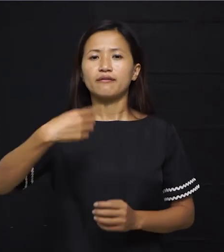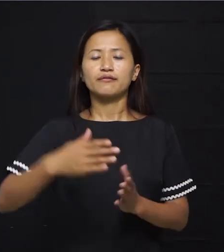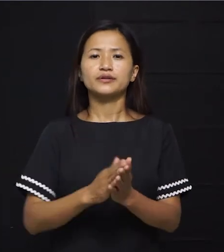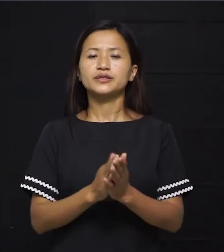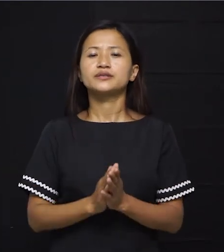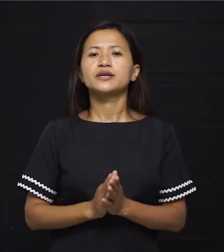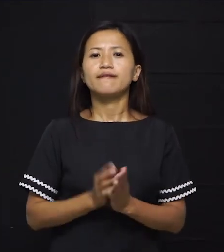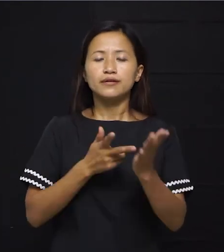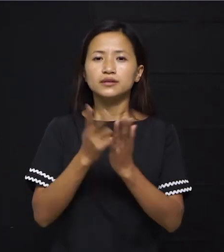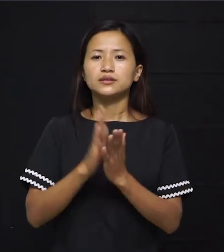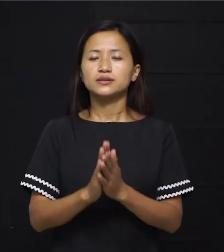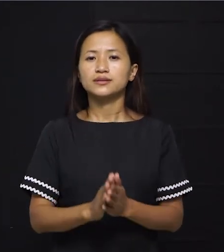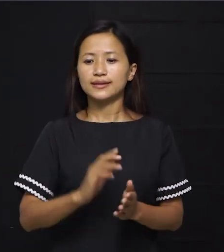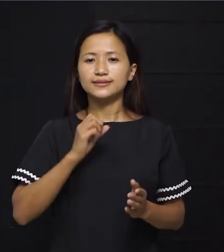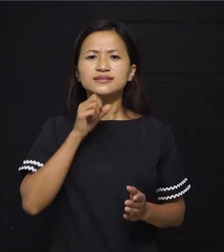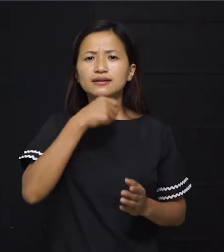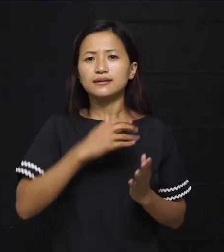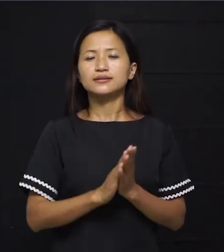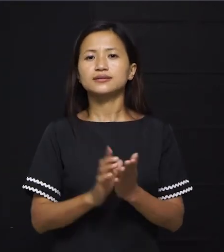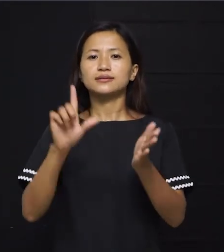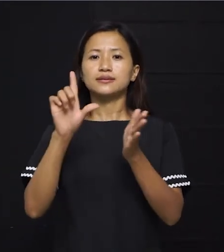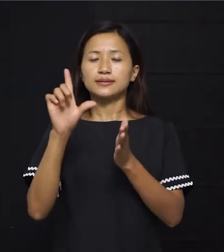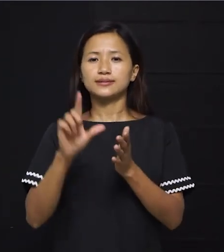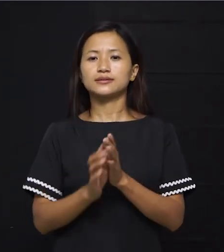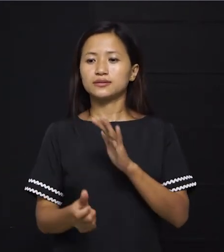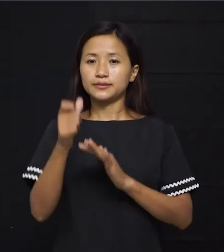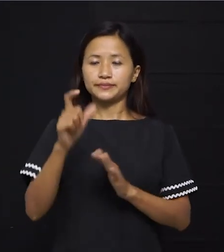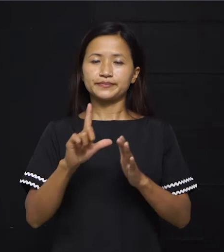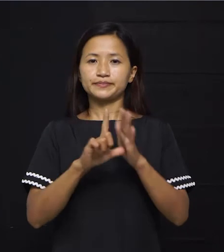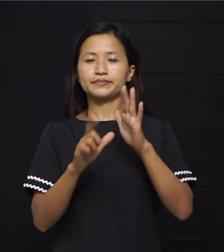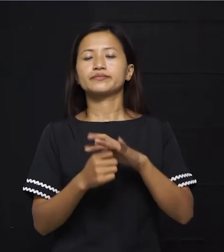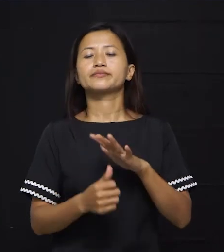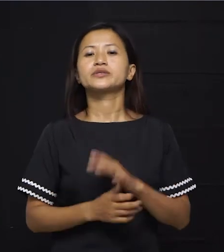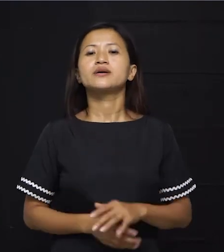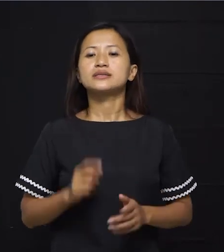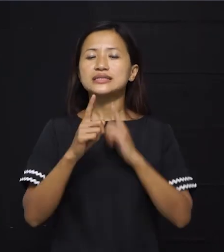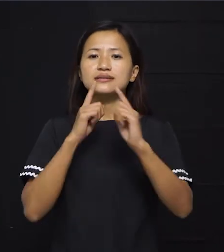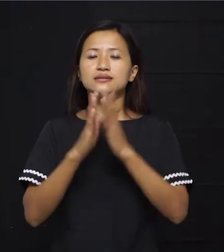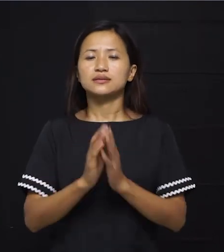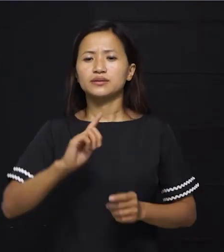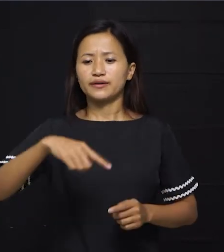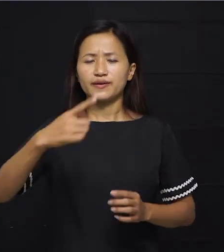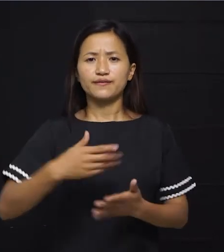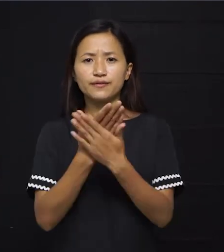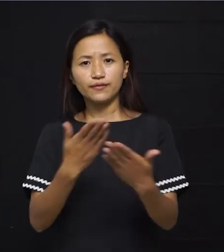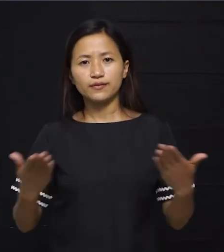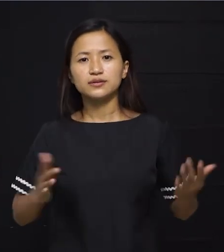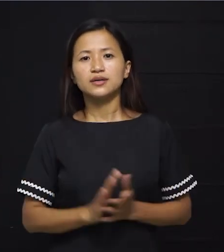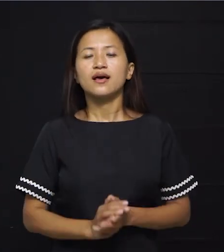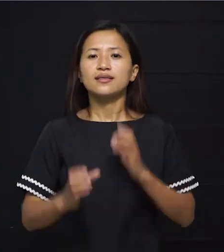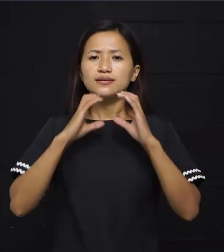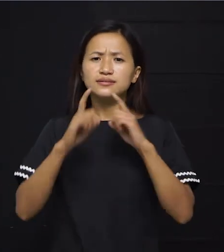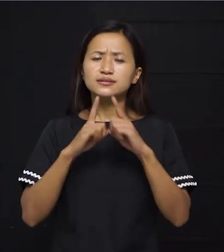village elders and the leaders cross-examined. They listened and they were discussing about everything, right? They